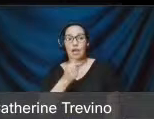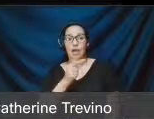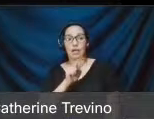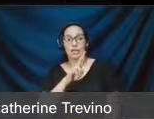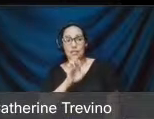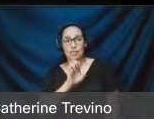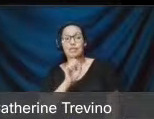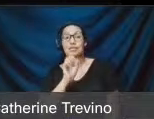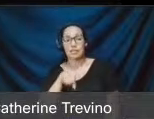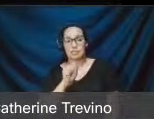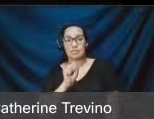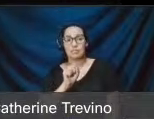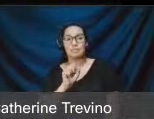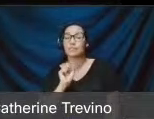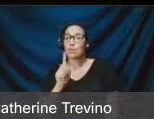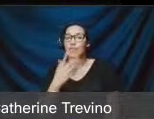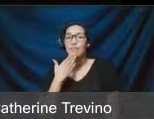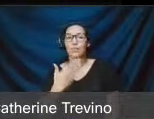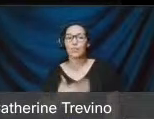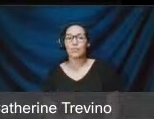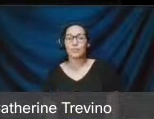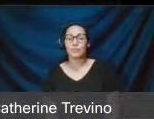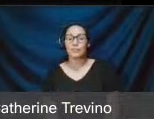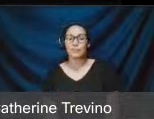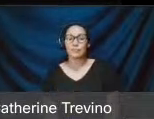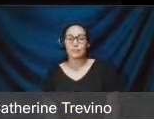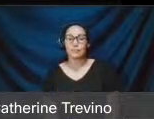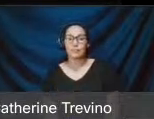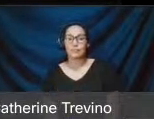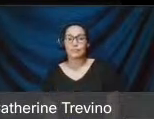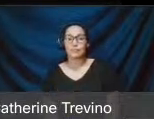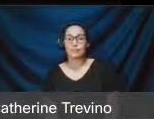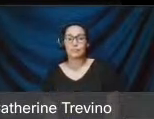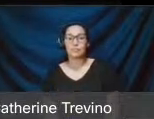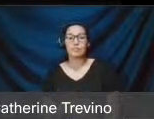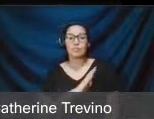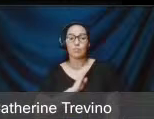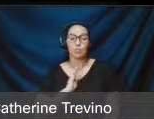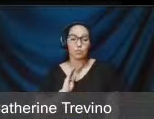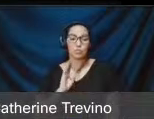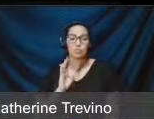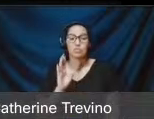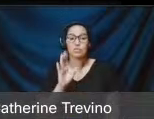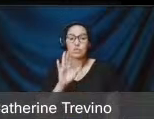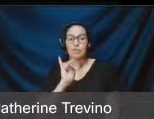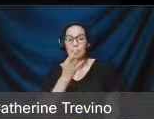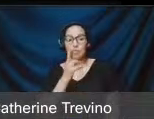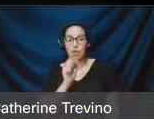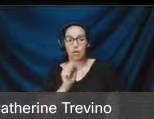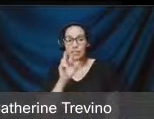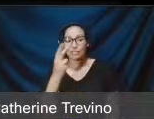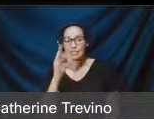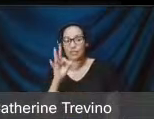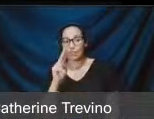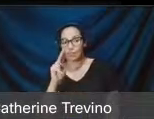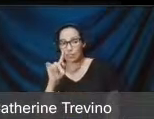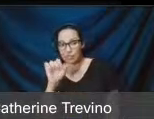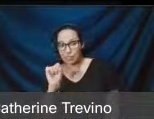Yes. Thank you. On a motion by Board Member Ibarra and a second by Board Member